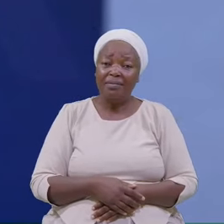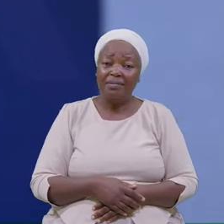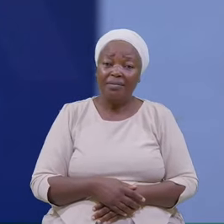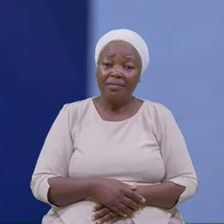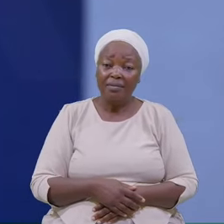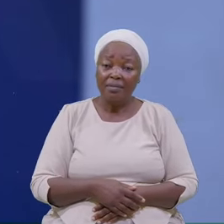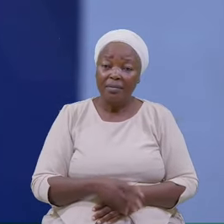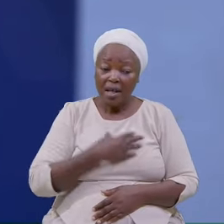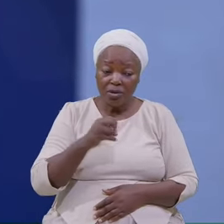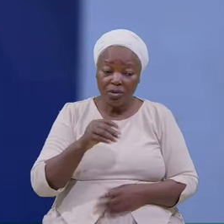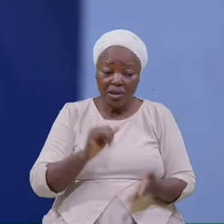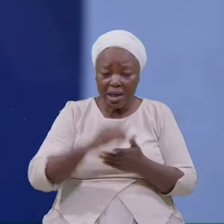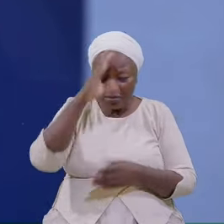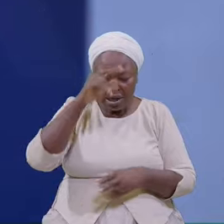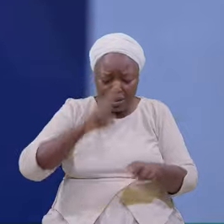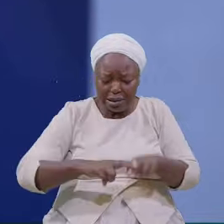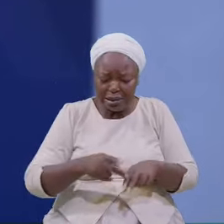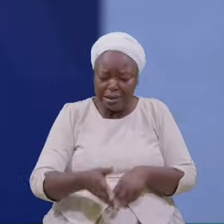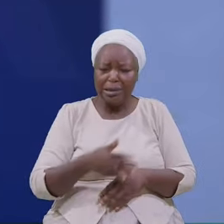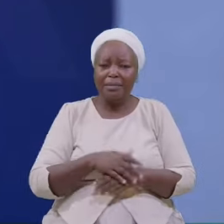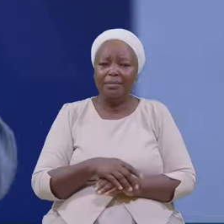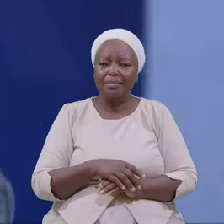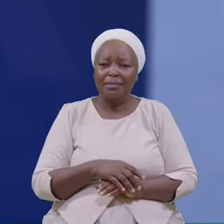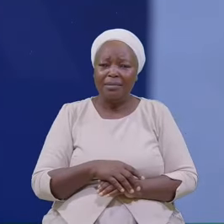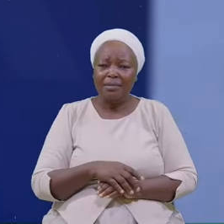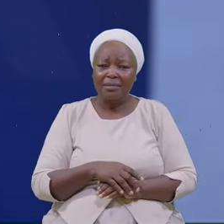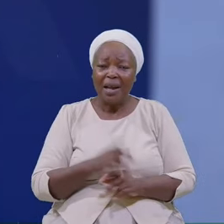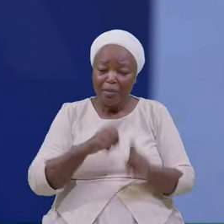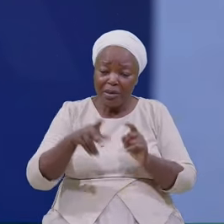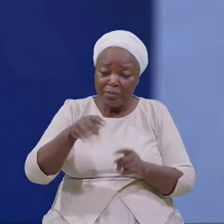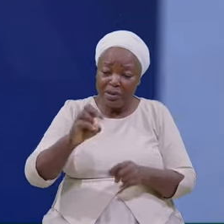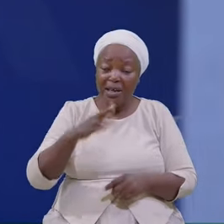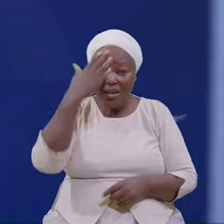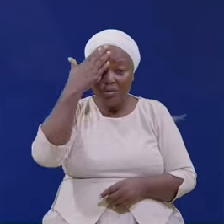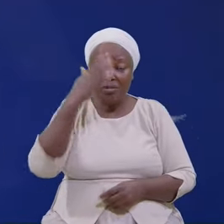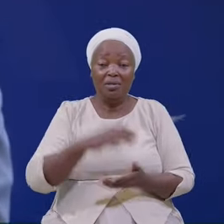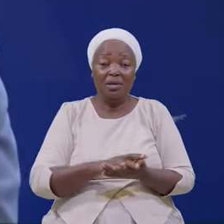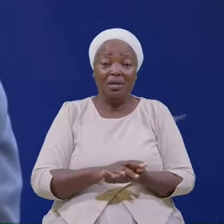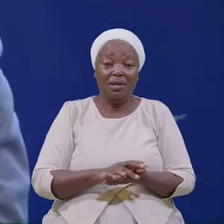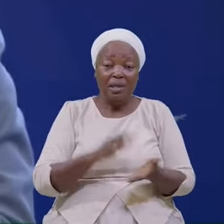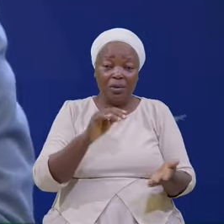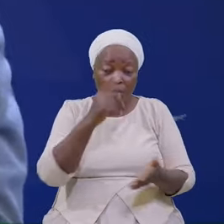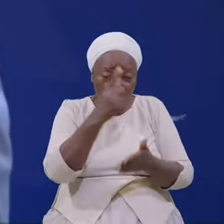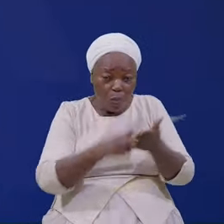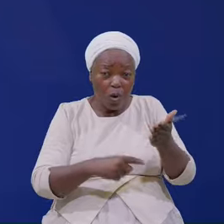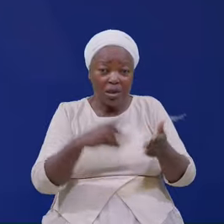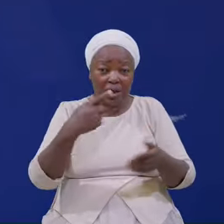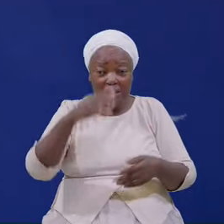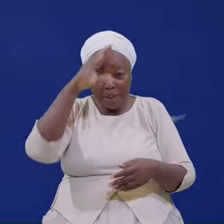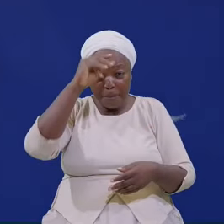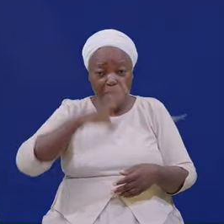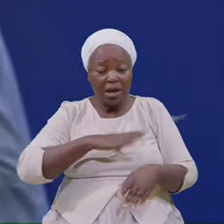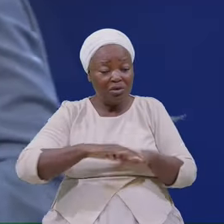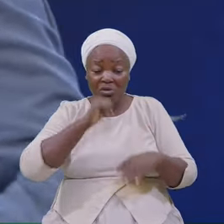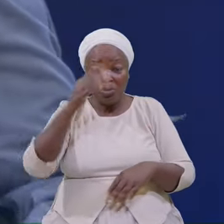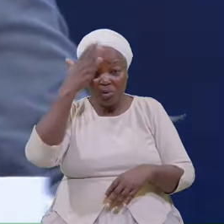And so he sat down there. Donc il était assis là-bas. But Peter knew. Mais Pierre savait. What the man did not know. Il